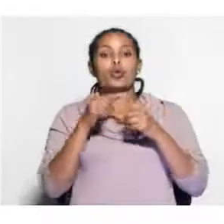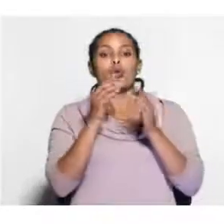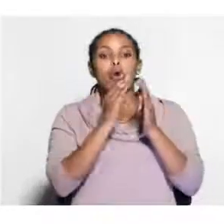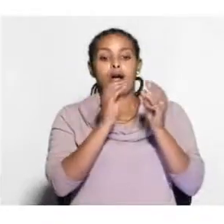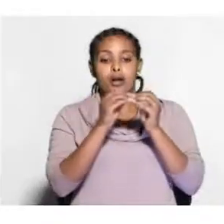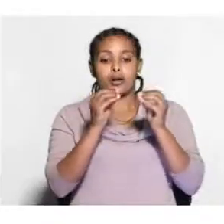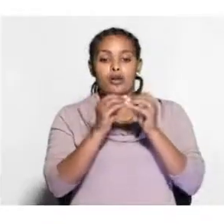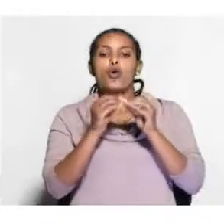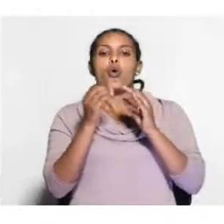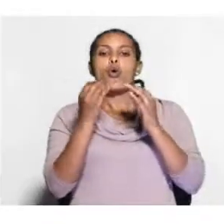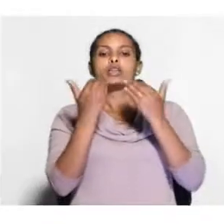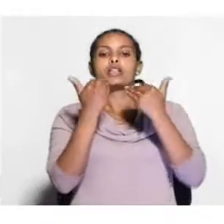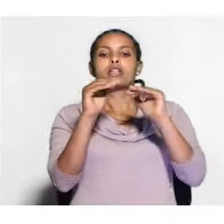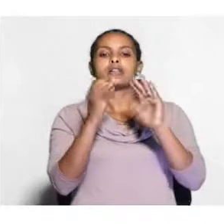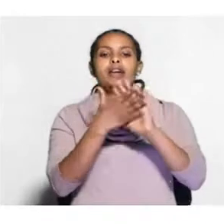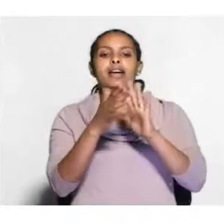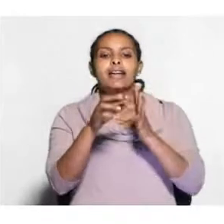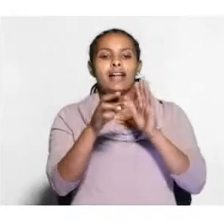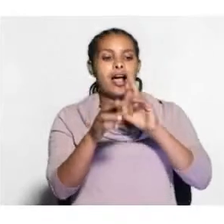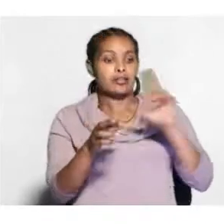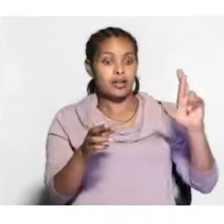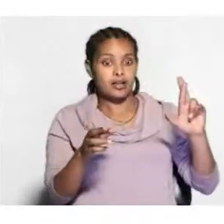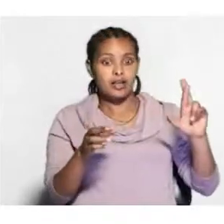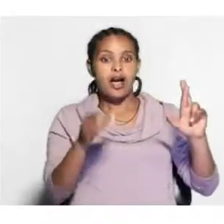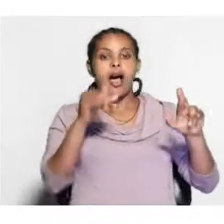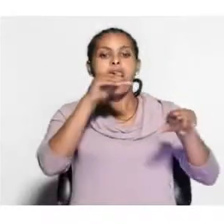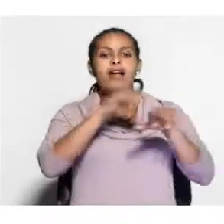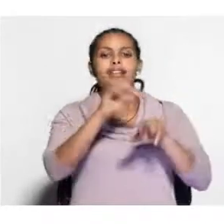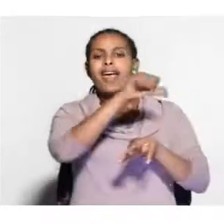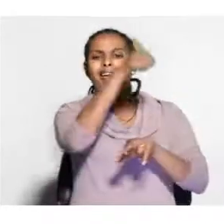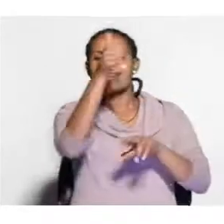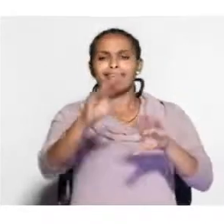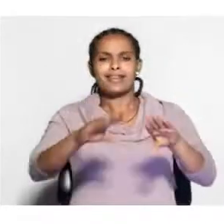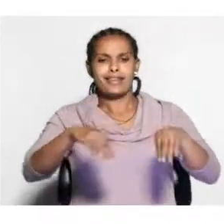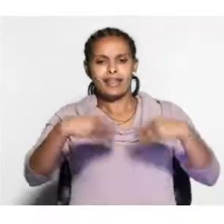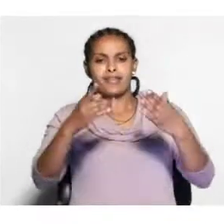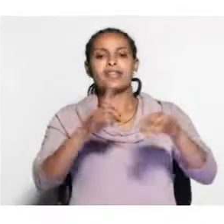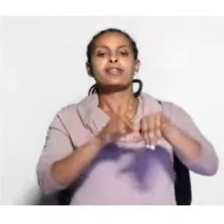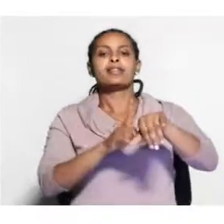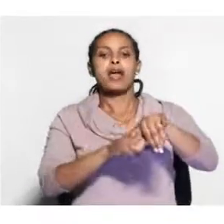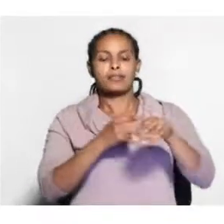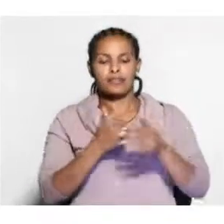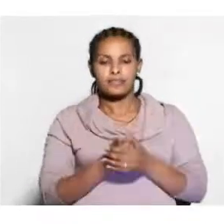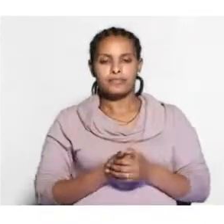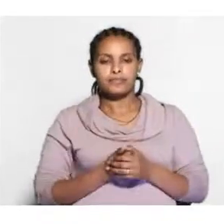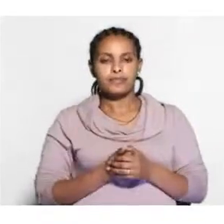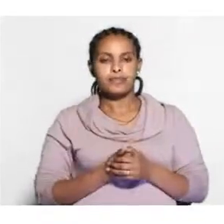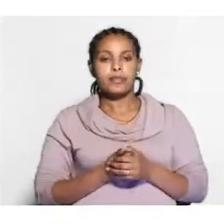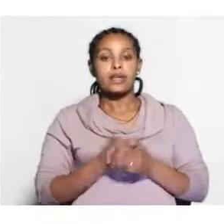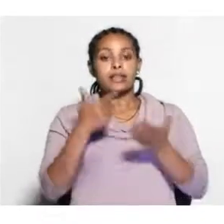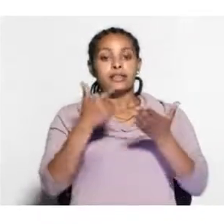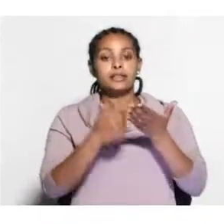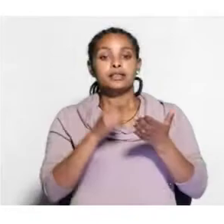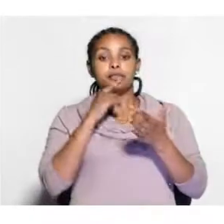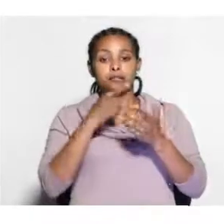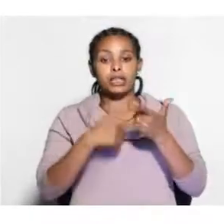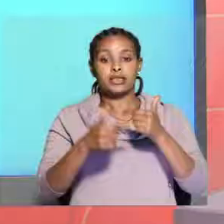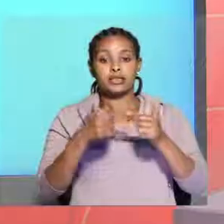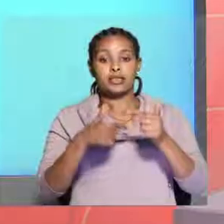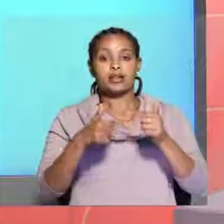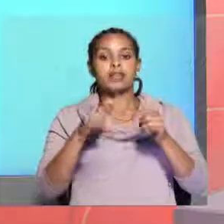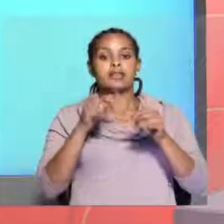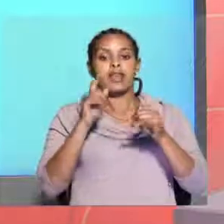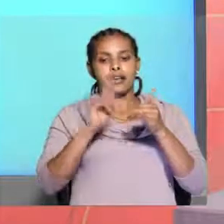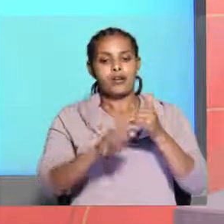calculate concentration of a reactant at any given time. This brings